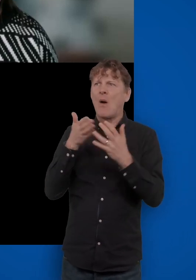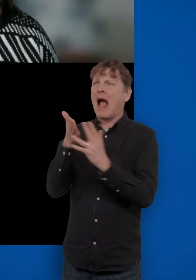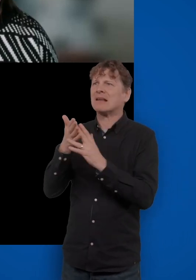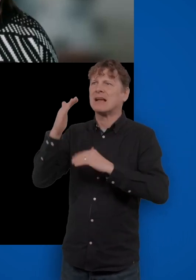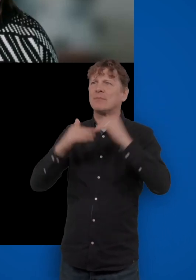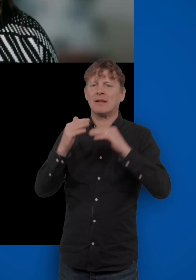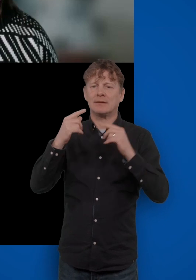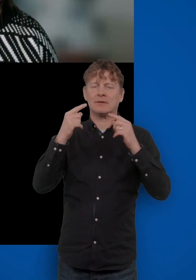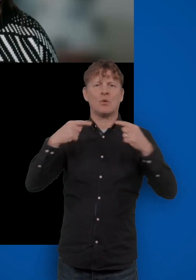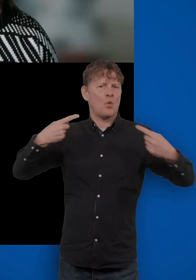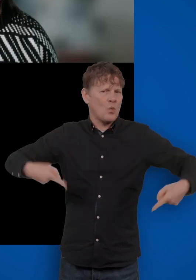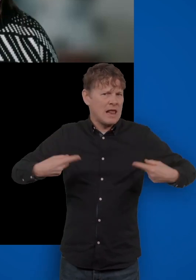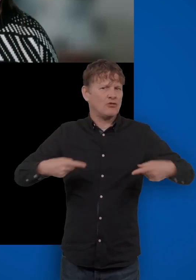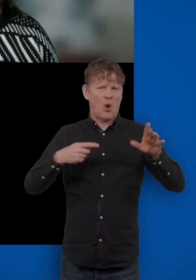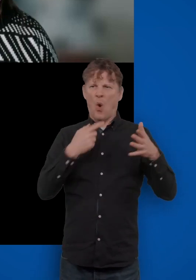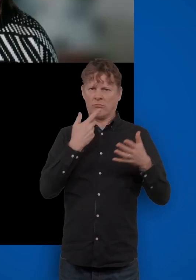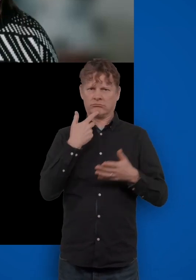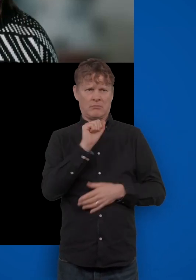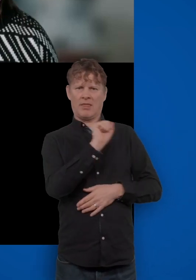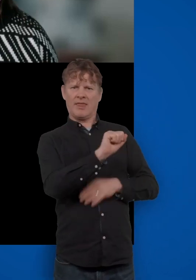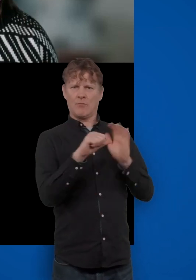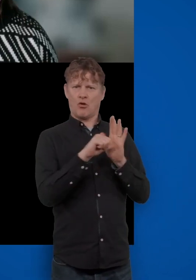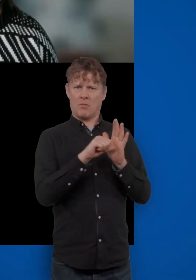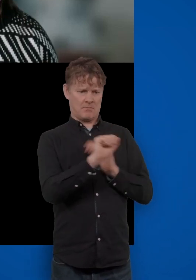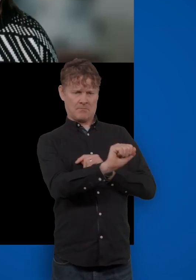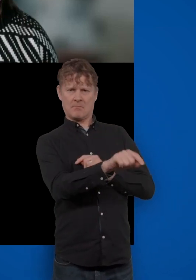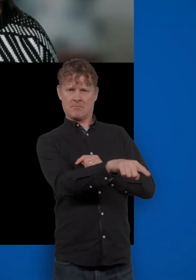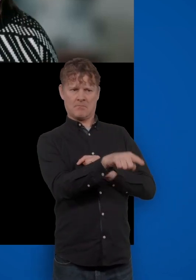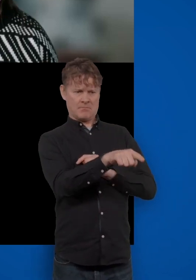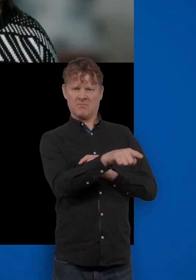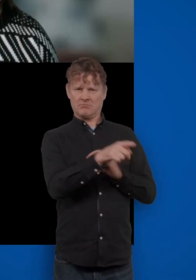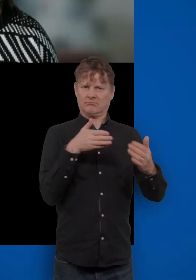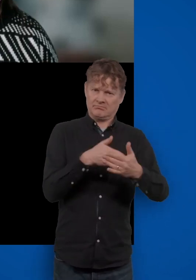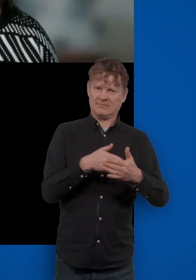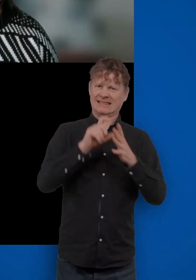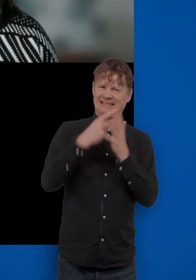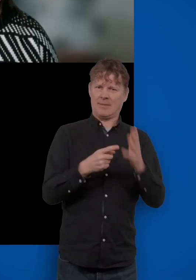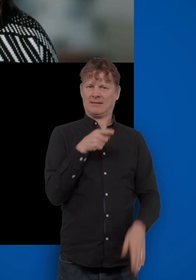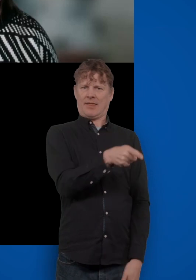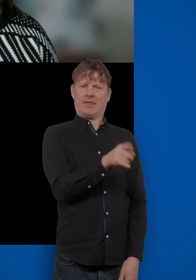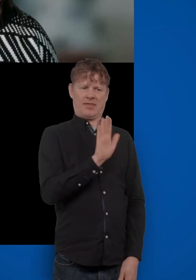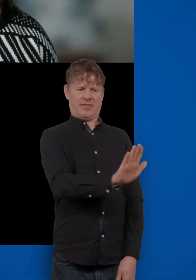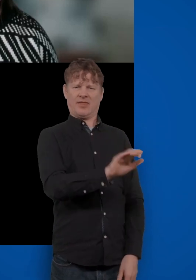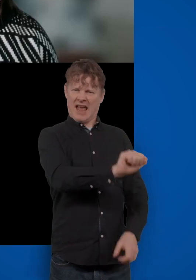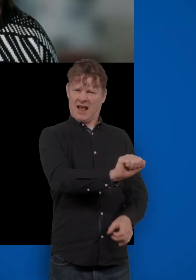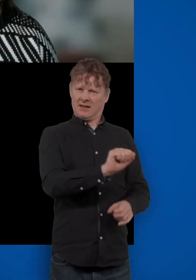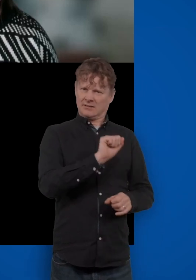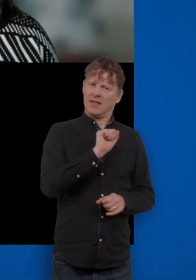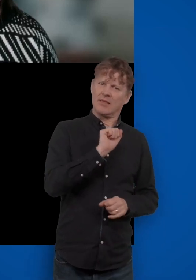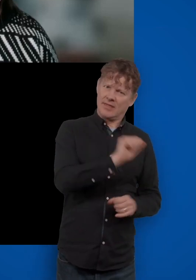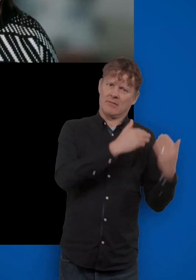might access buildings, they were like, oh, well, that's the person's problem, right? They've got the problem. They've got the disability, up to them to sort it